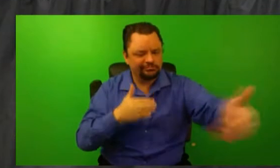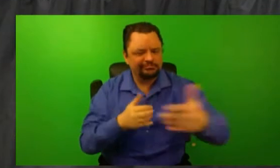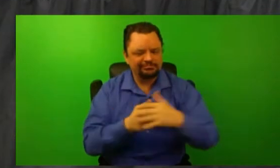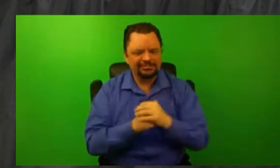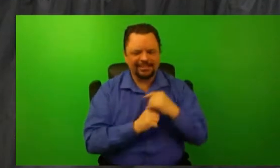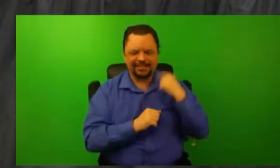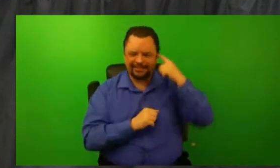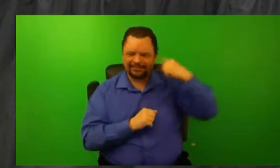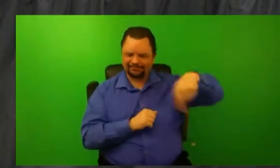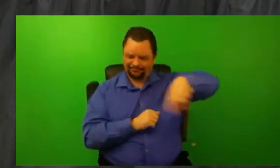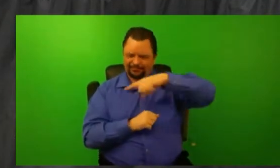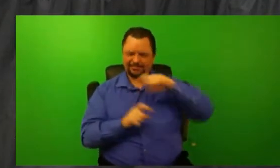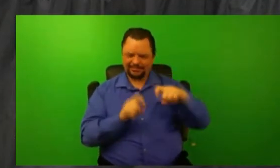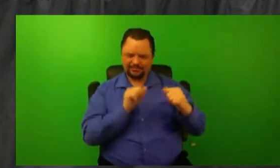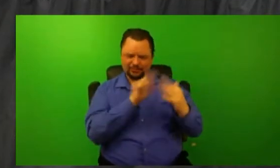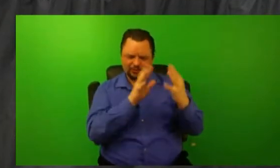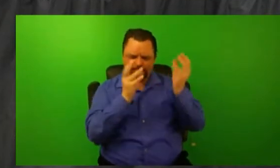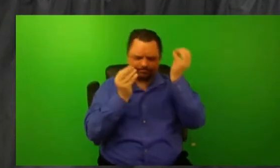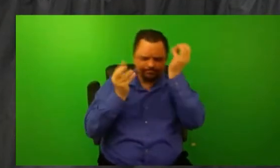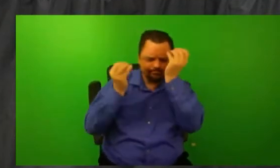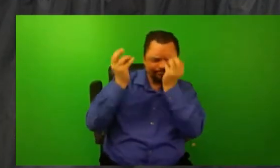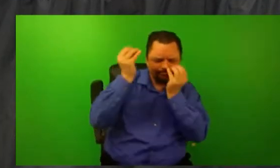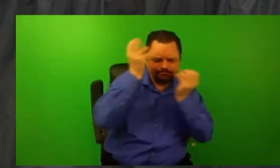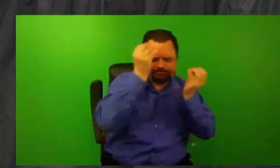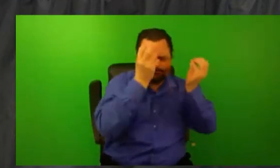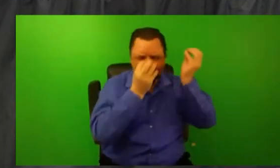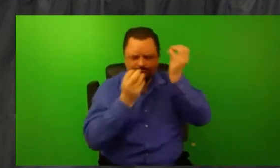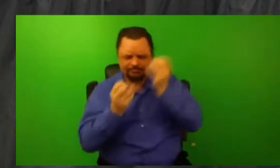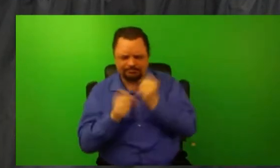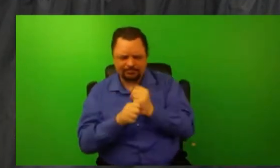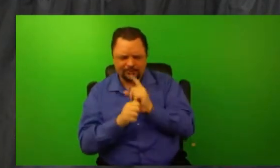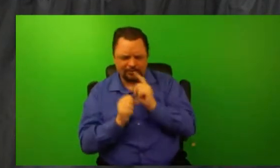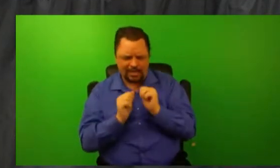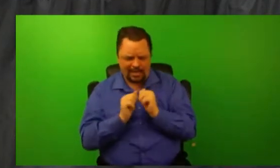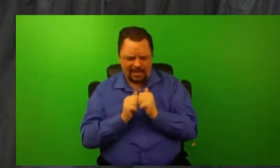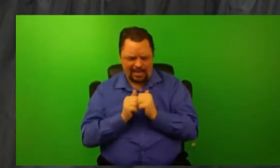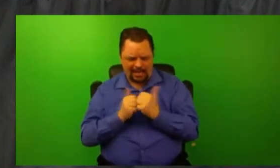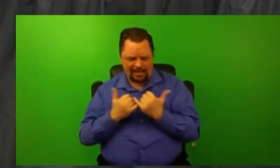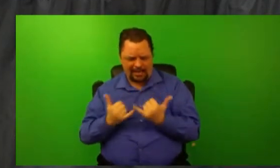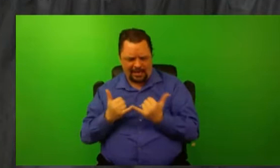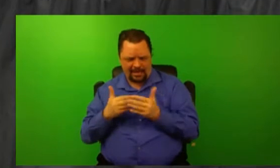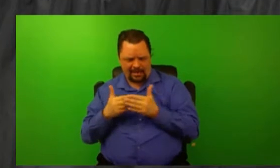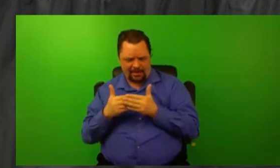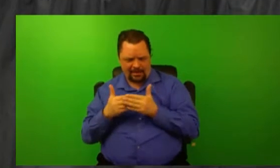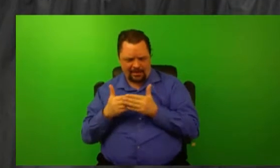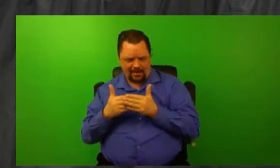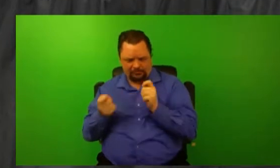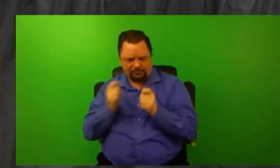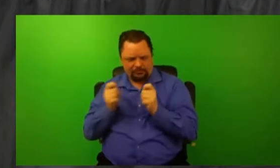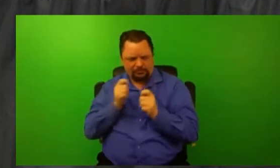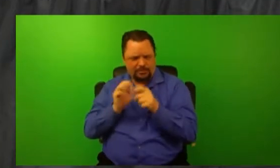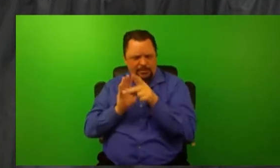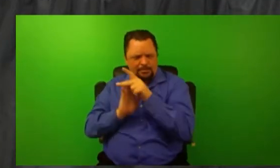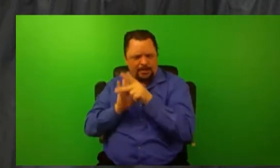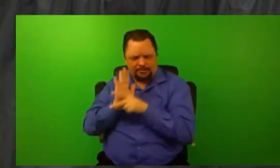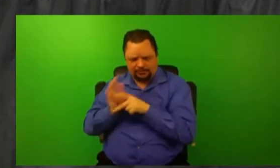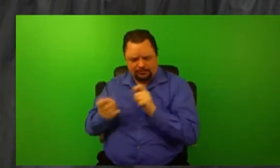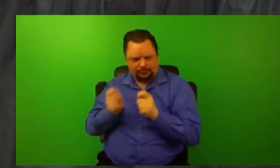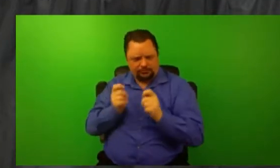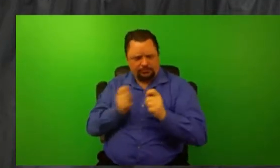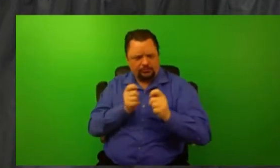indicate that we are thinking transition in our policies and activities. And I want to